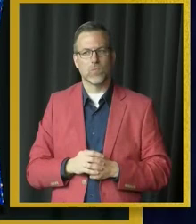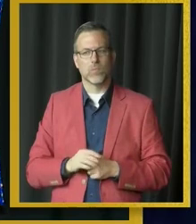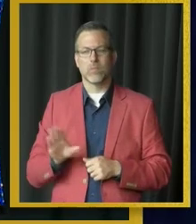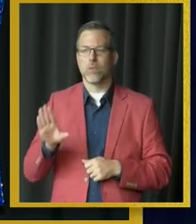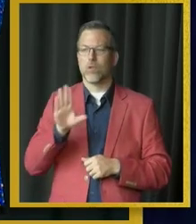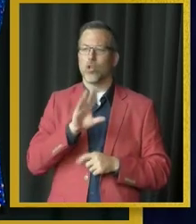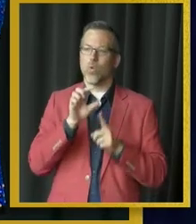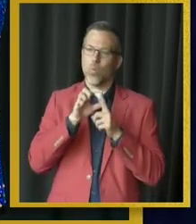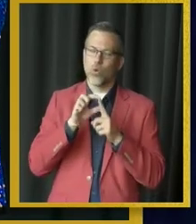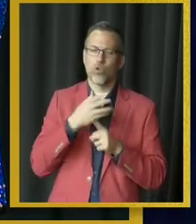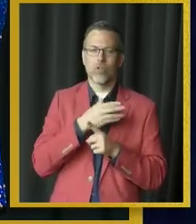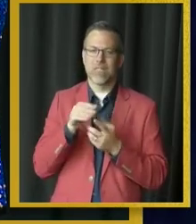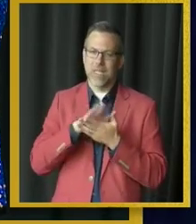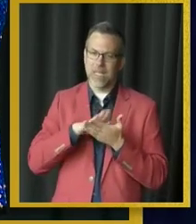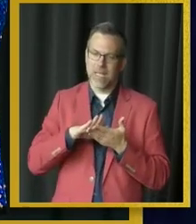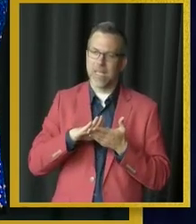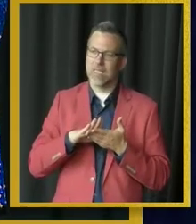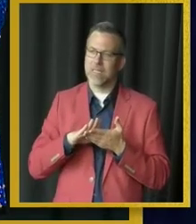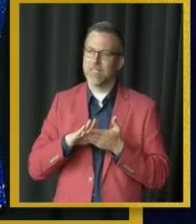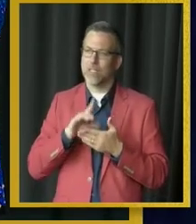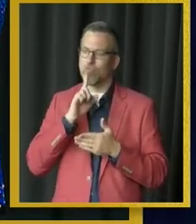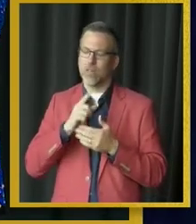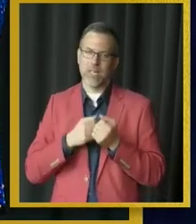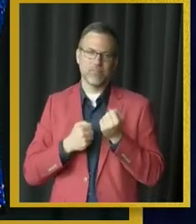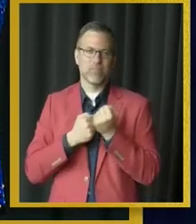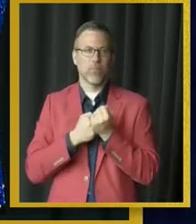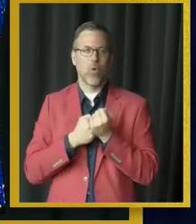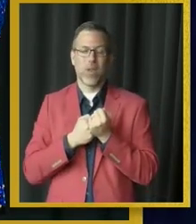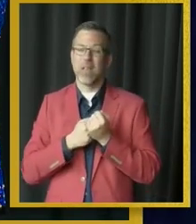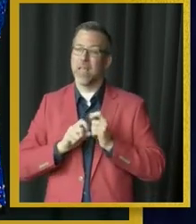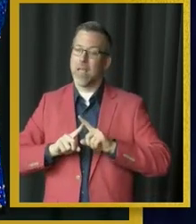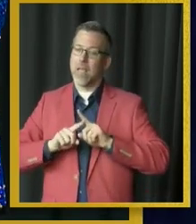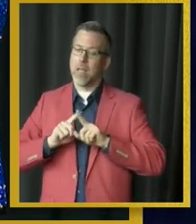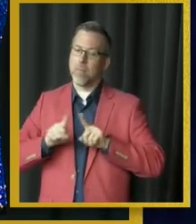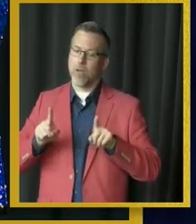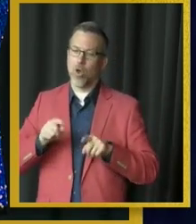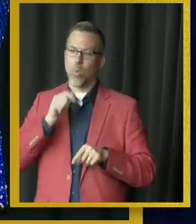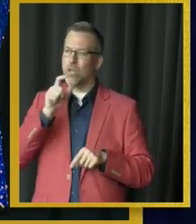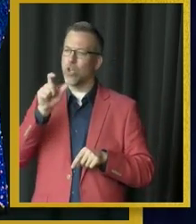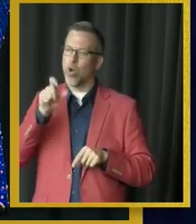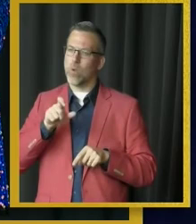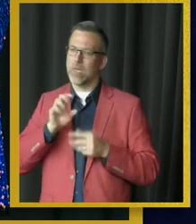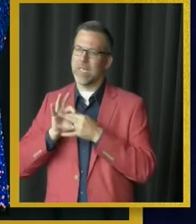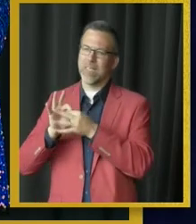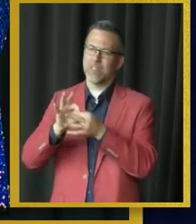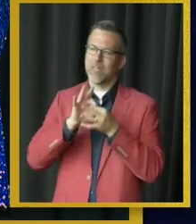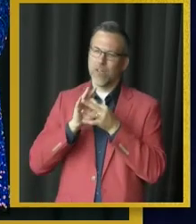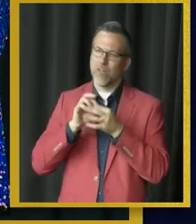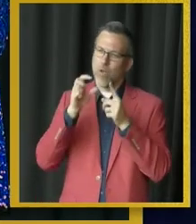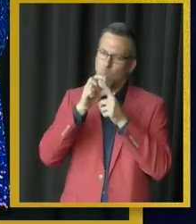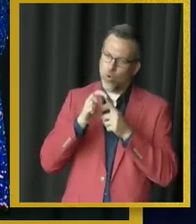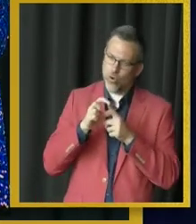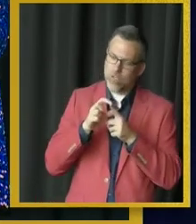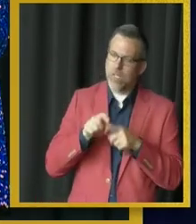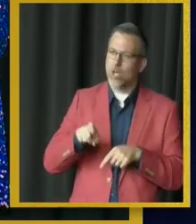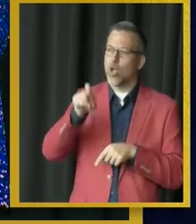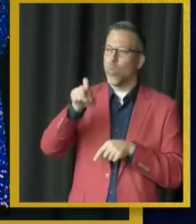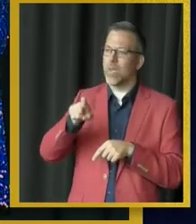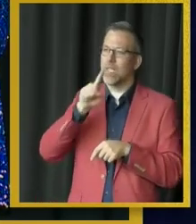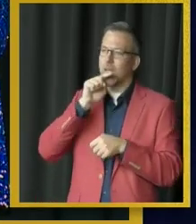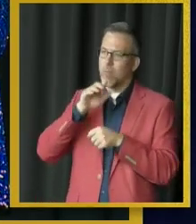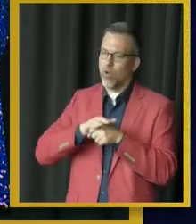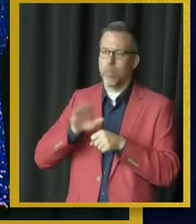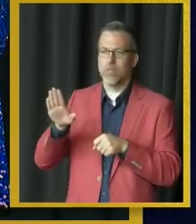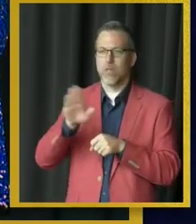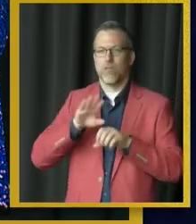and your kindness have been surmount. However, we don't need solidarity with your words. We need an undying promise of